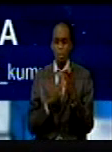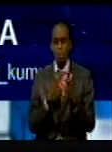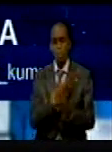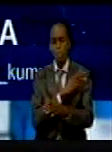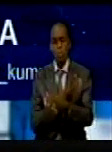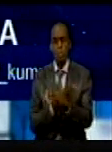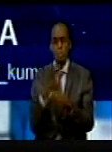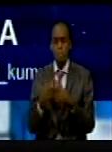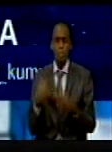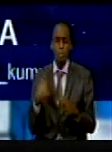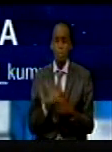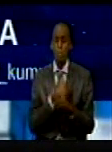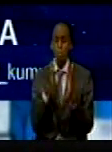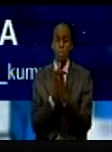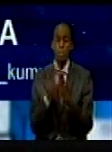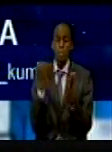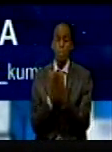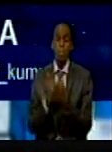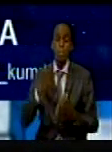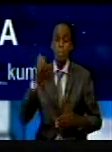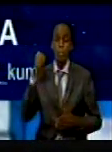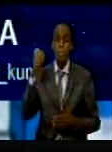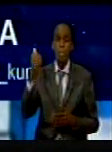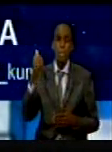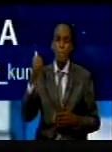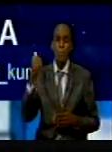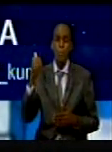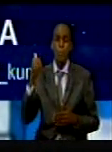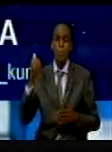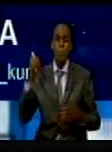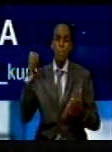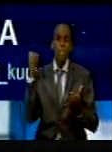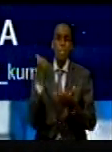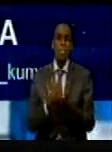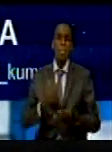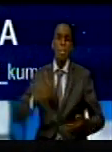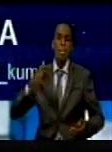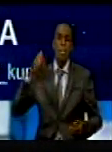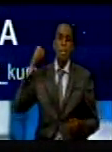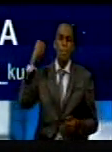Jesus' mighty name, we pray. A louder amen.